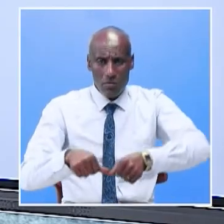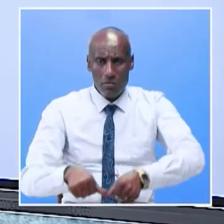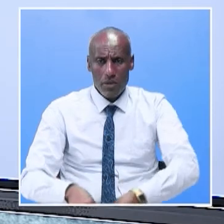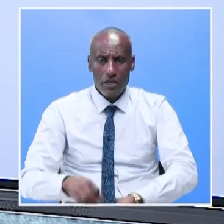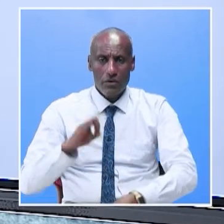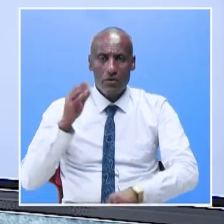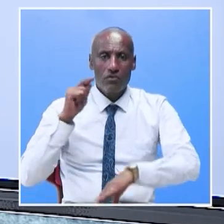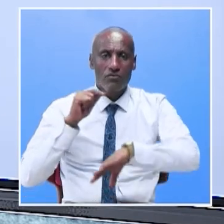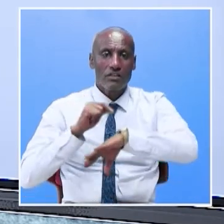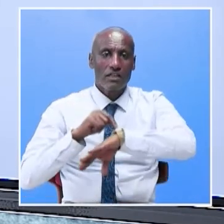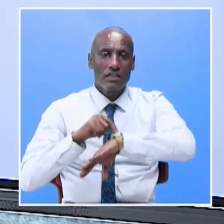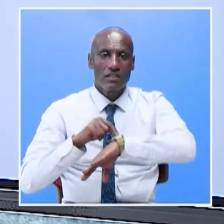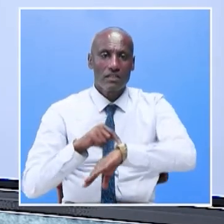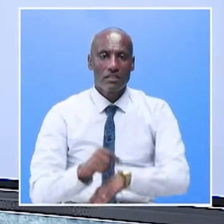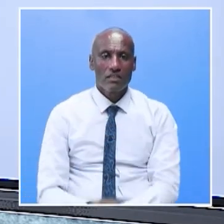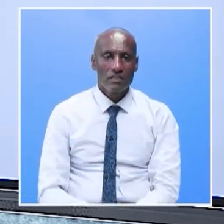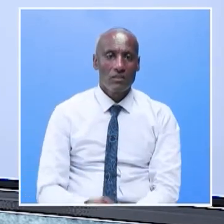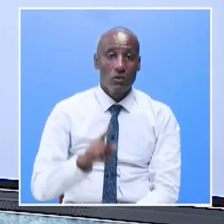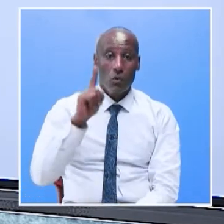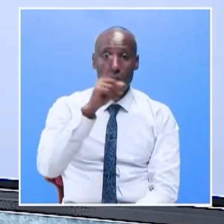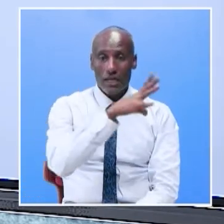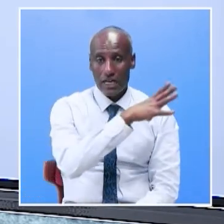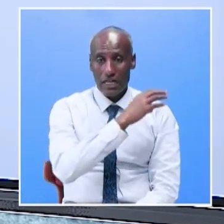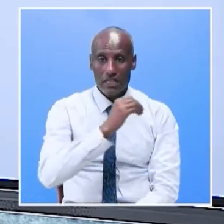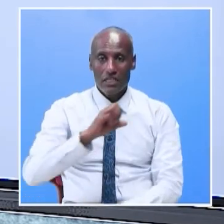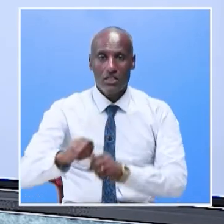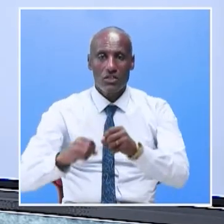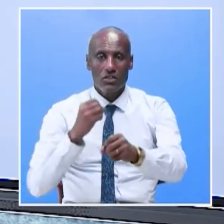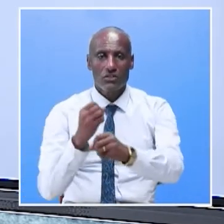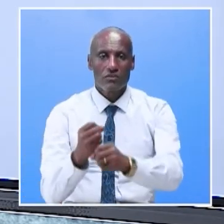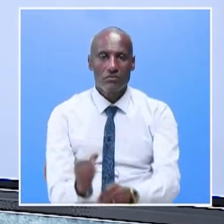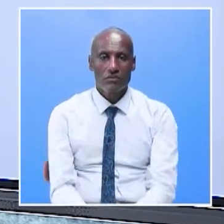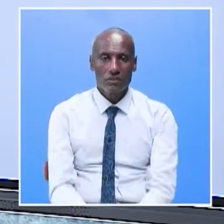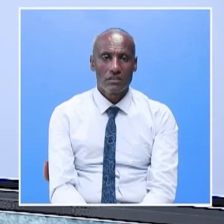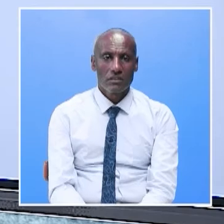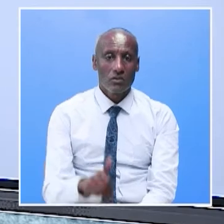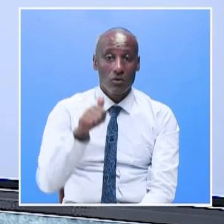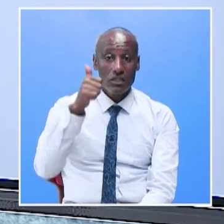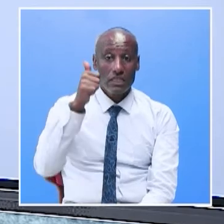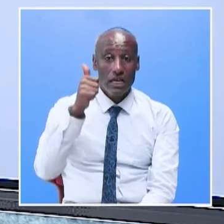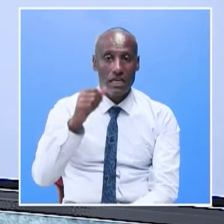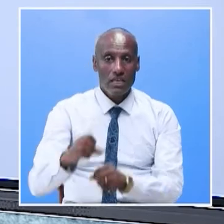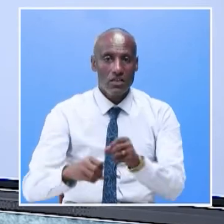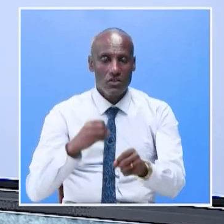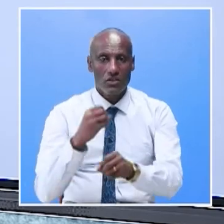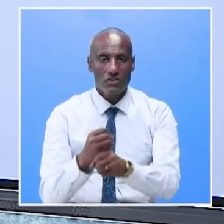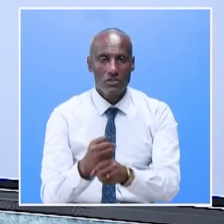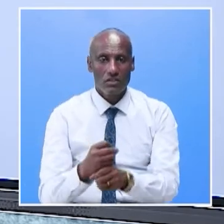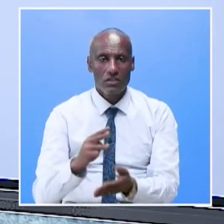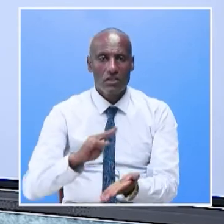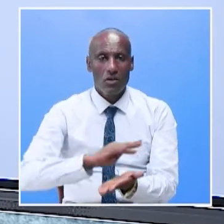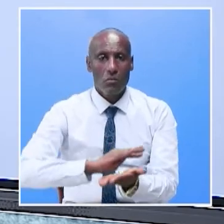time. Maybe also decades. Decades have been what? 10 years. And also millennium, like